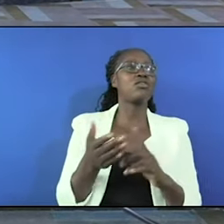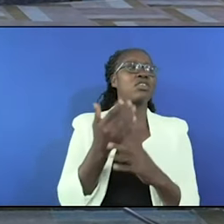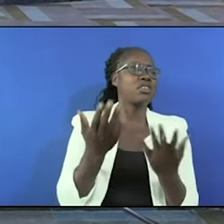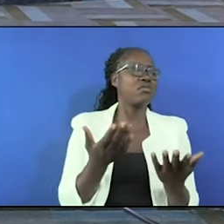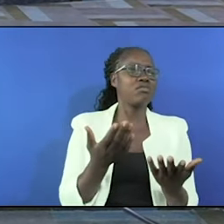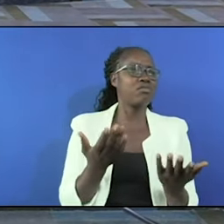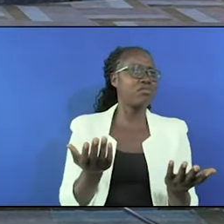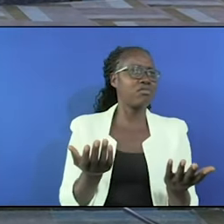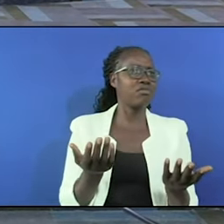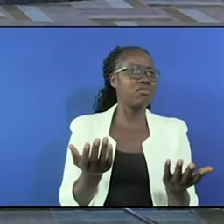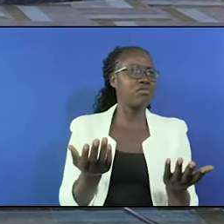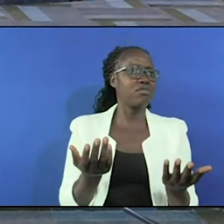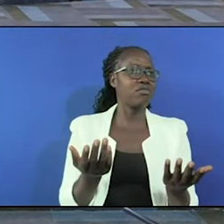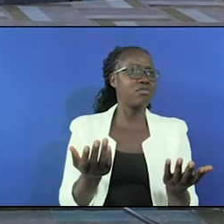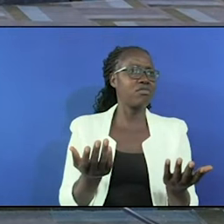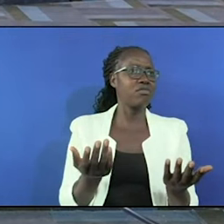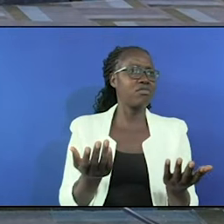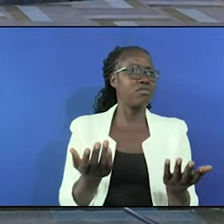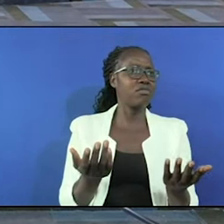V8.